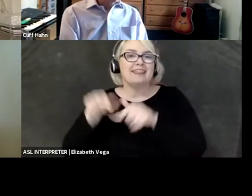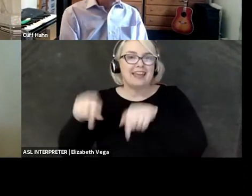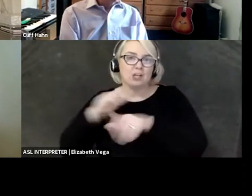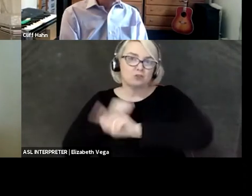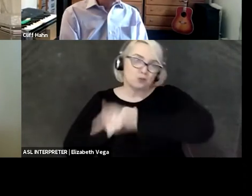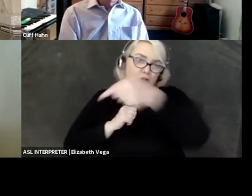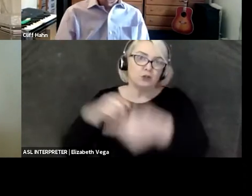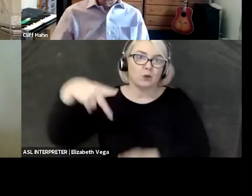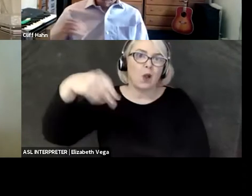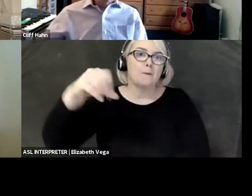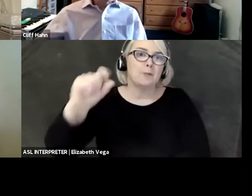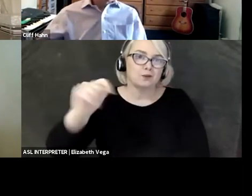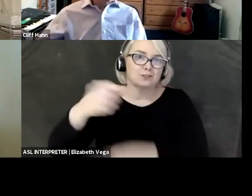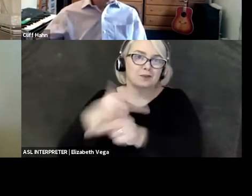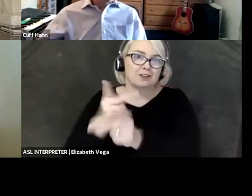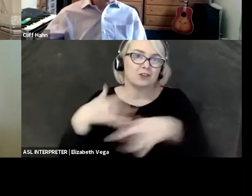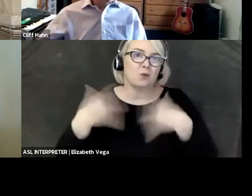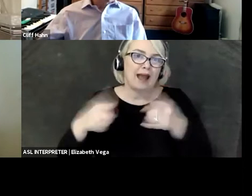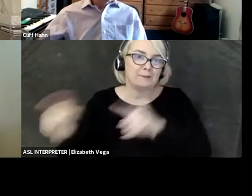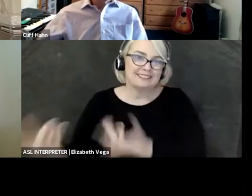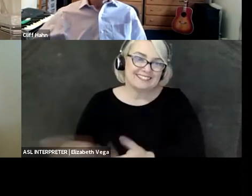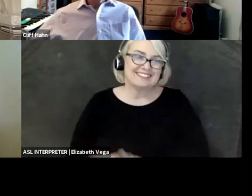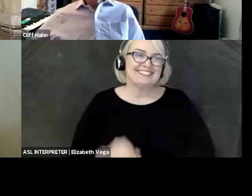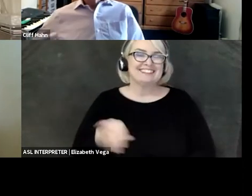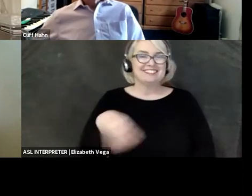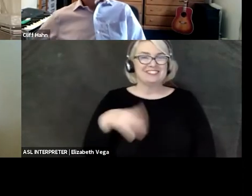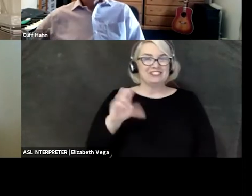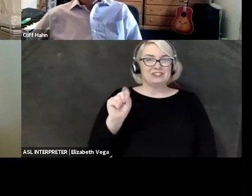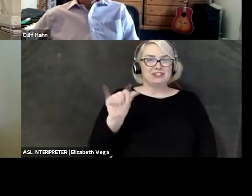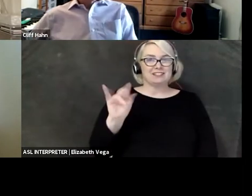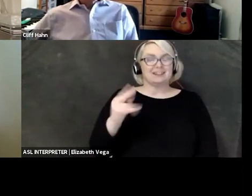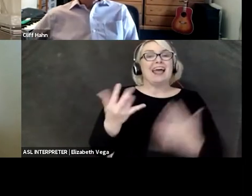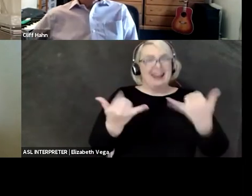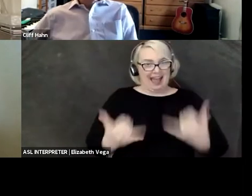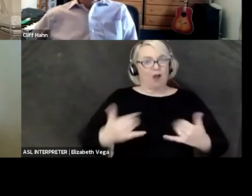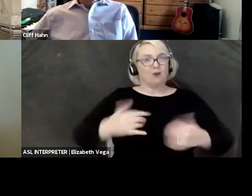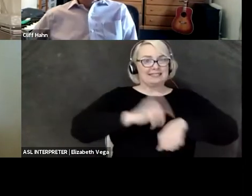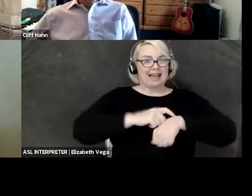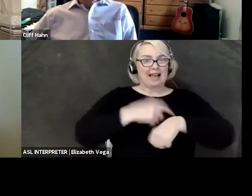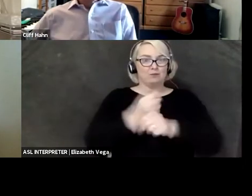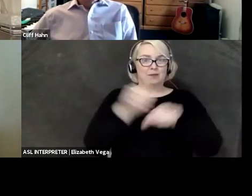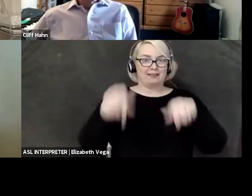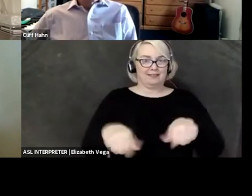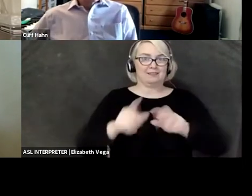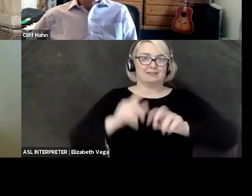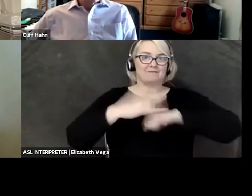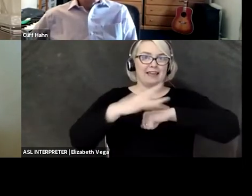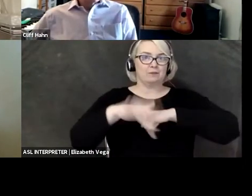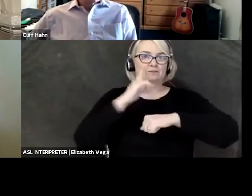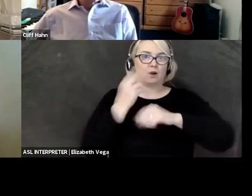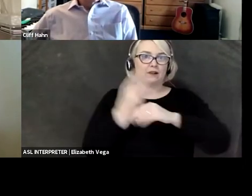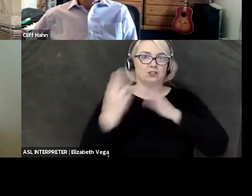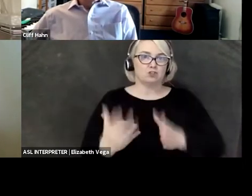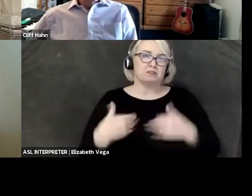So now it's time to make it available to consumers. And there are a couple of different stages in that process. So when we